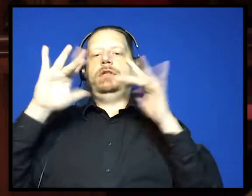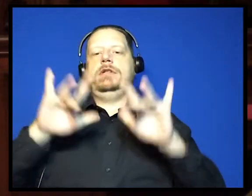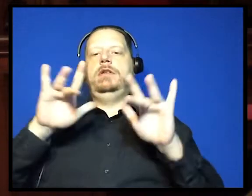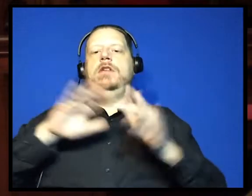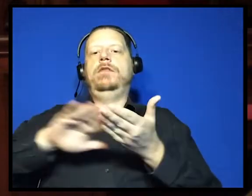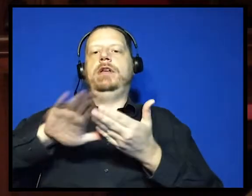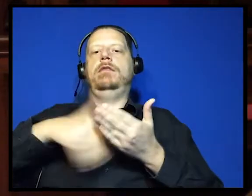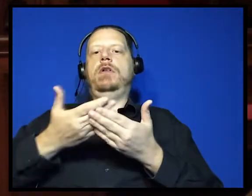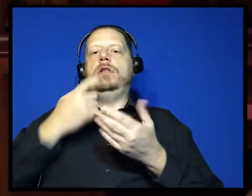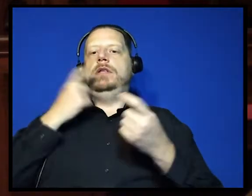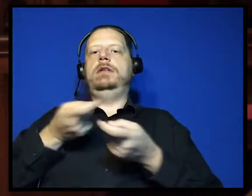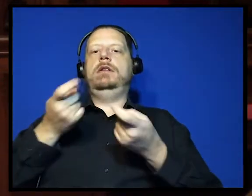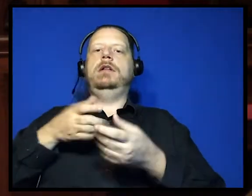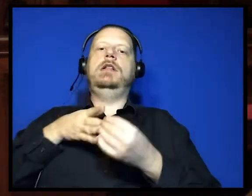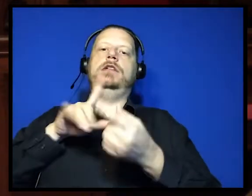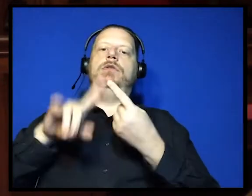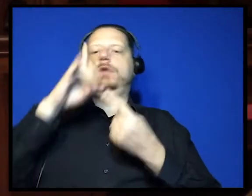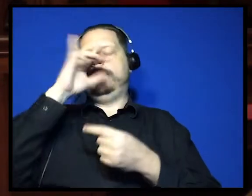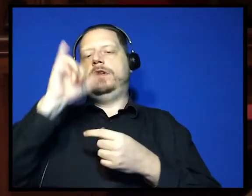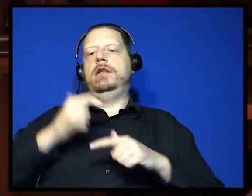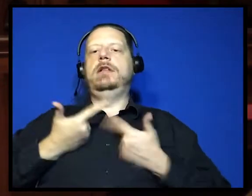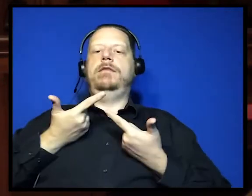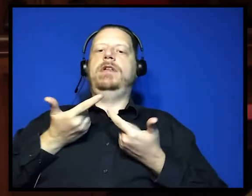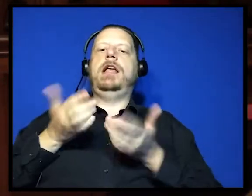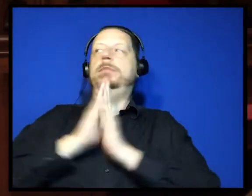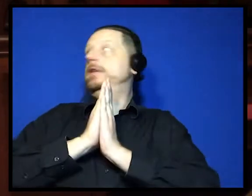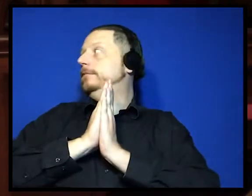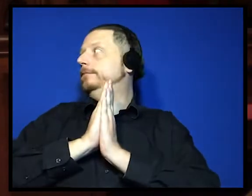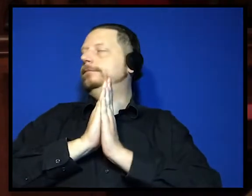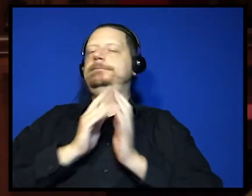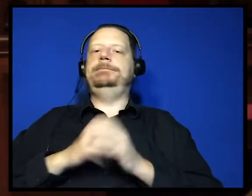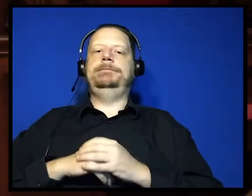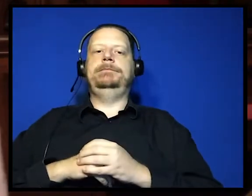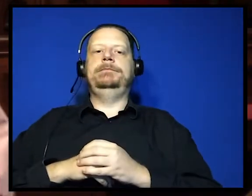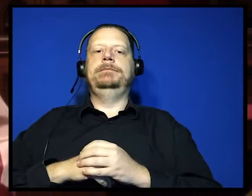us, forgive us our sins, and bring us to life everlasting. Amen.